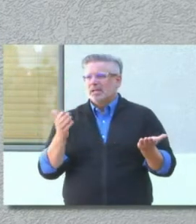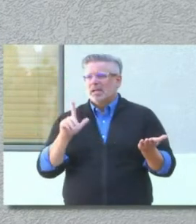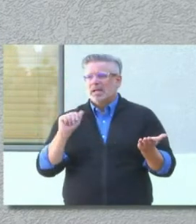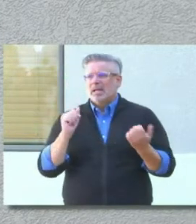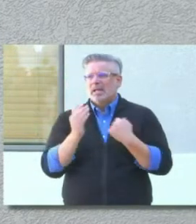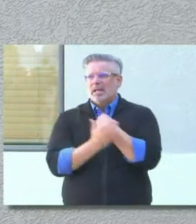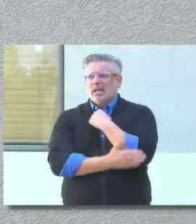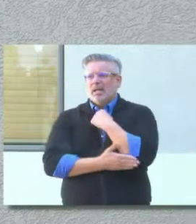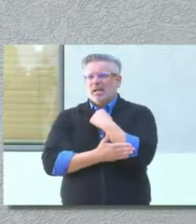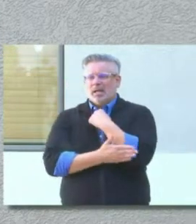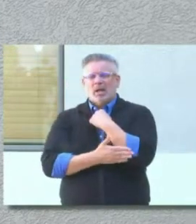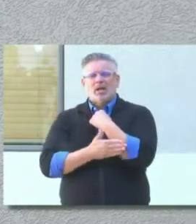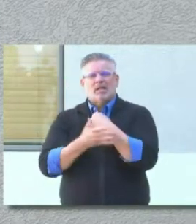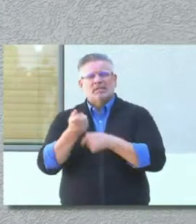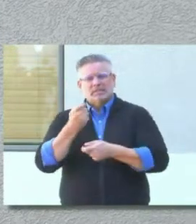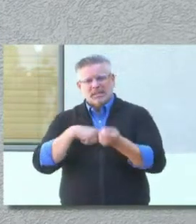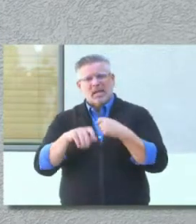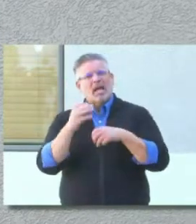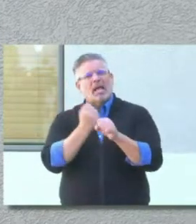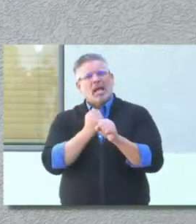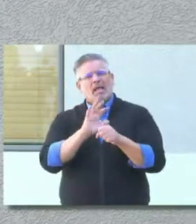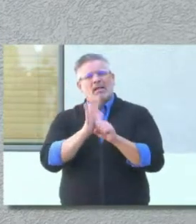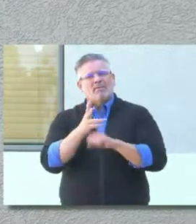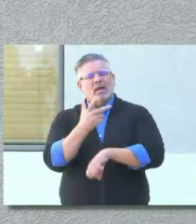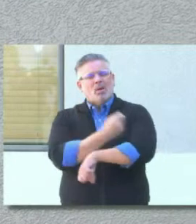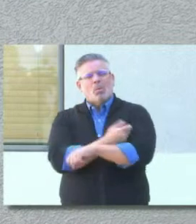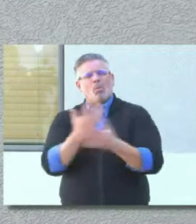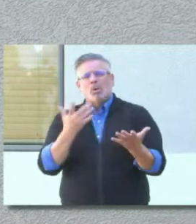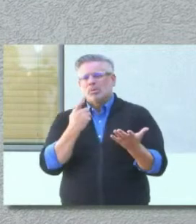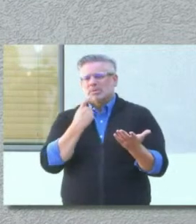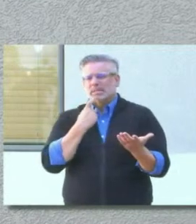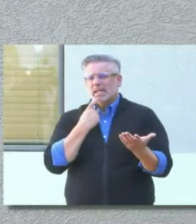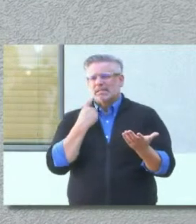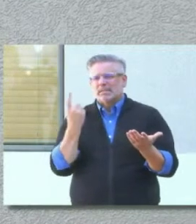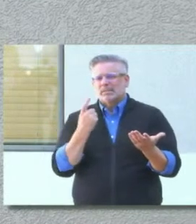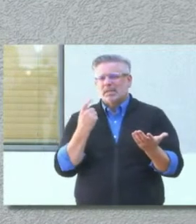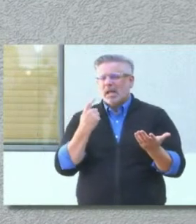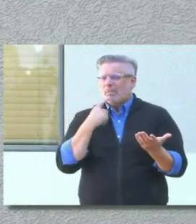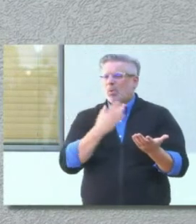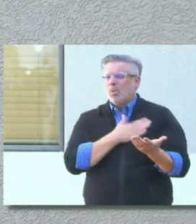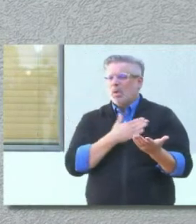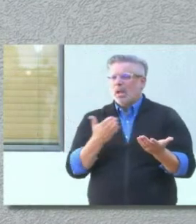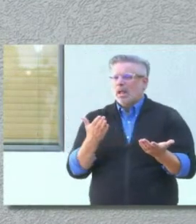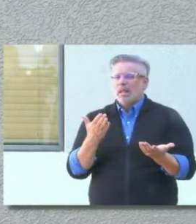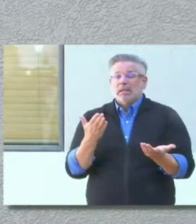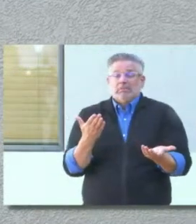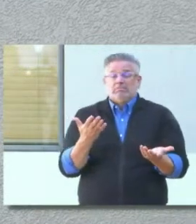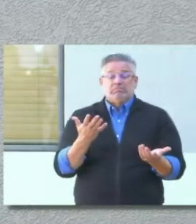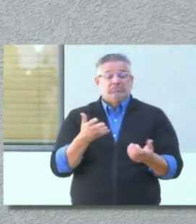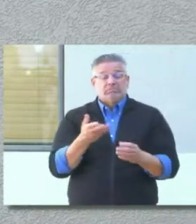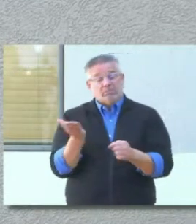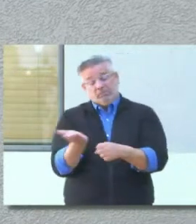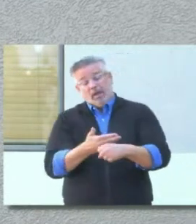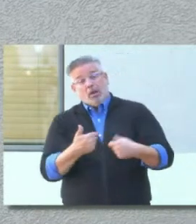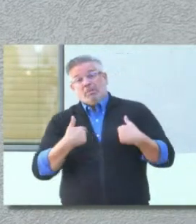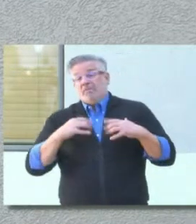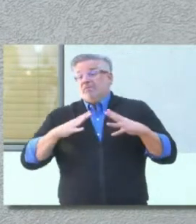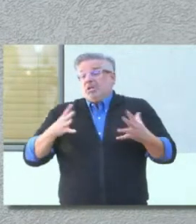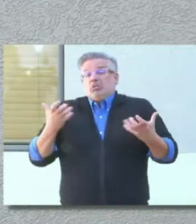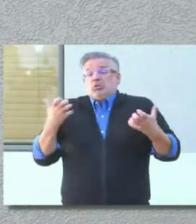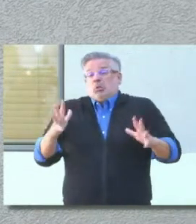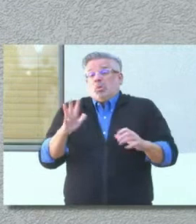LA County, instead of getting the vaccine. What would you say to someone who says, I'm willing to lose my job instead of getting the vaccine? How do you